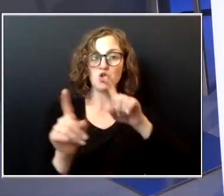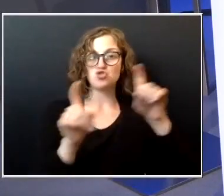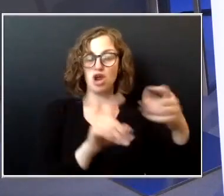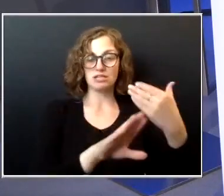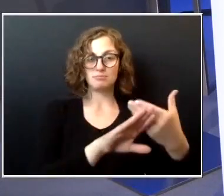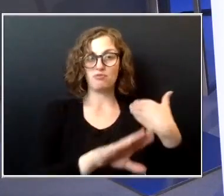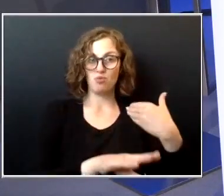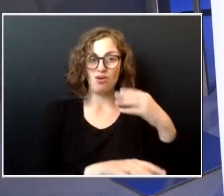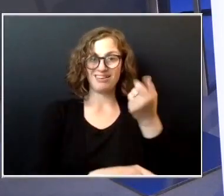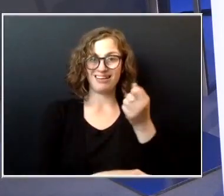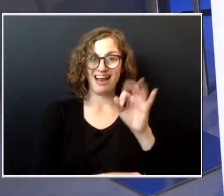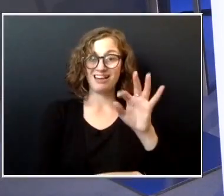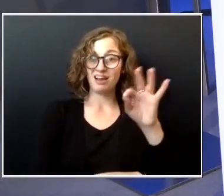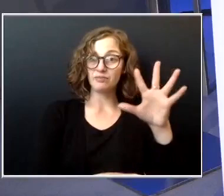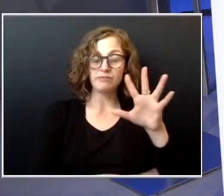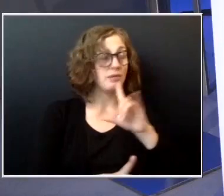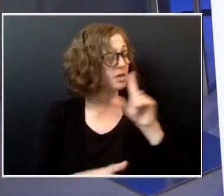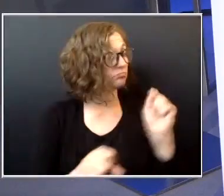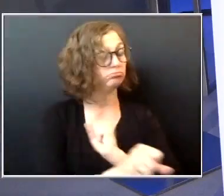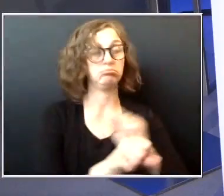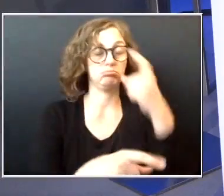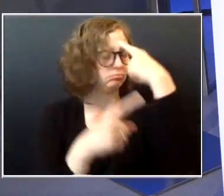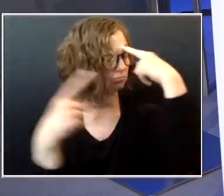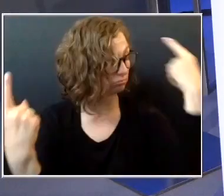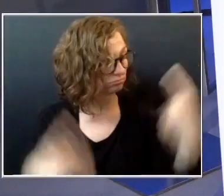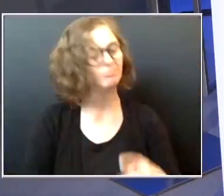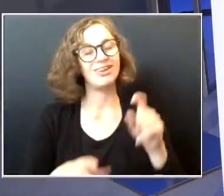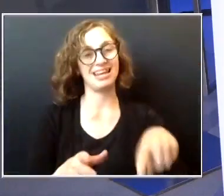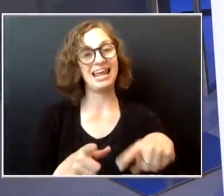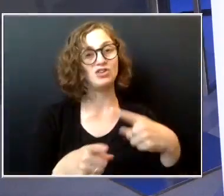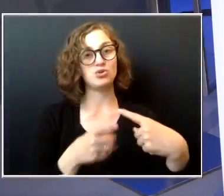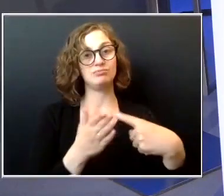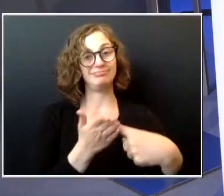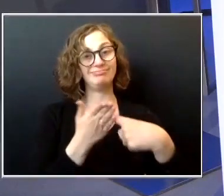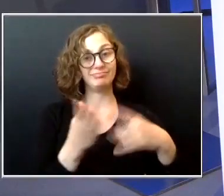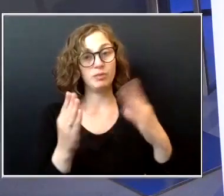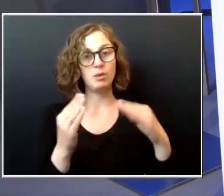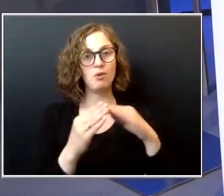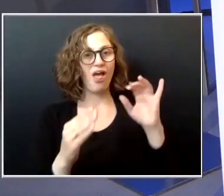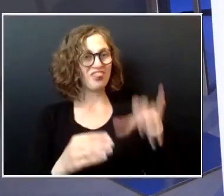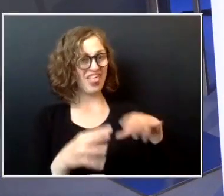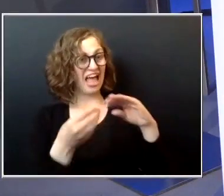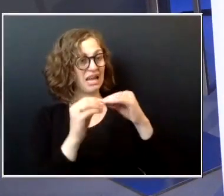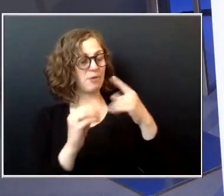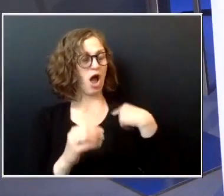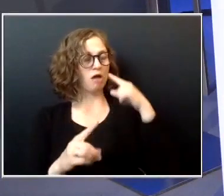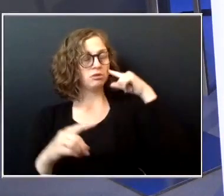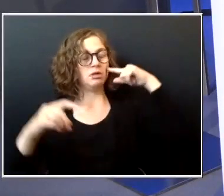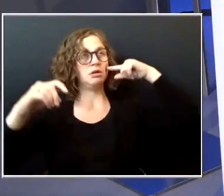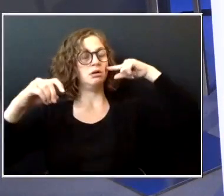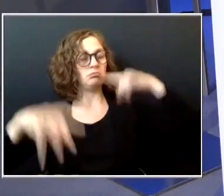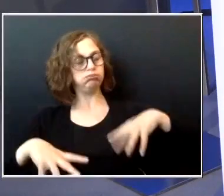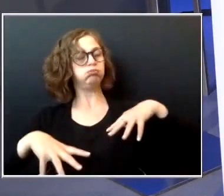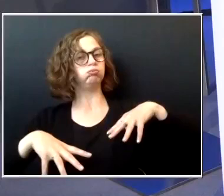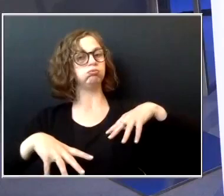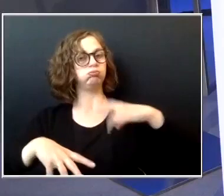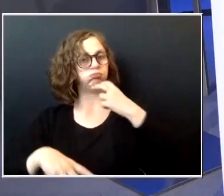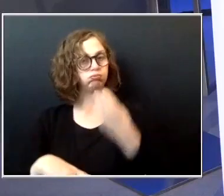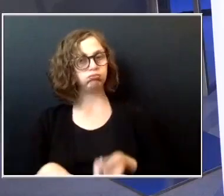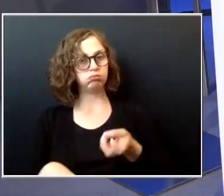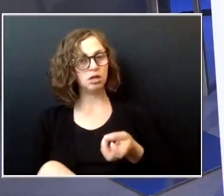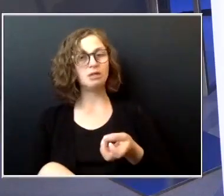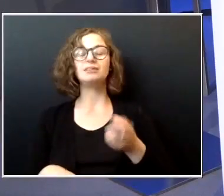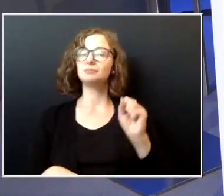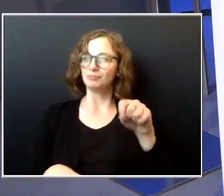more conversations to be had. That is a stat. I was shocked. I think we all are, but hopefully it hit somebody.